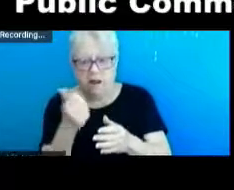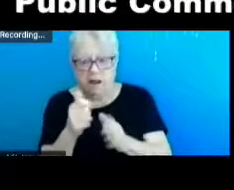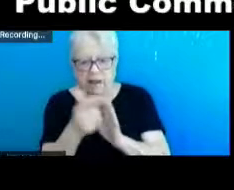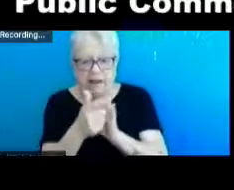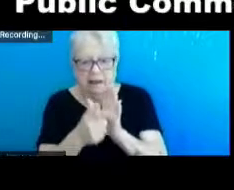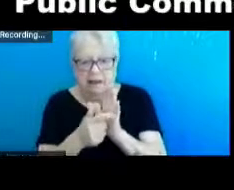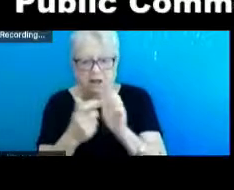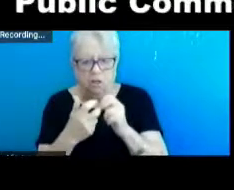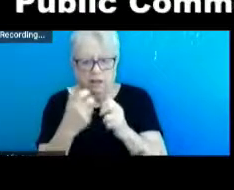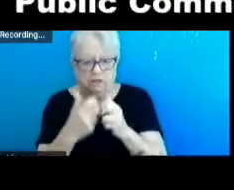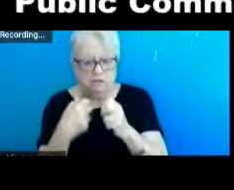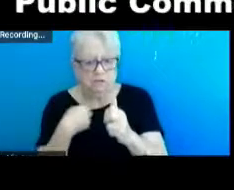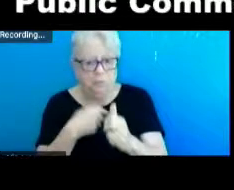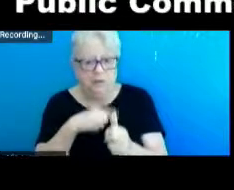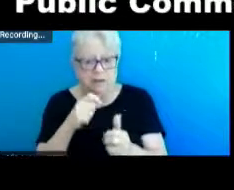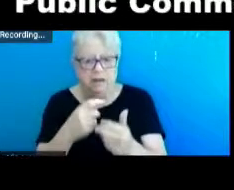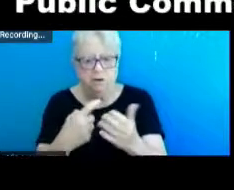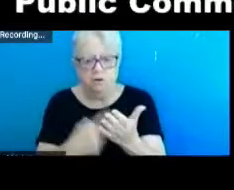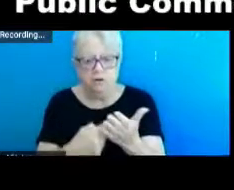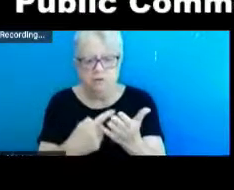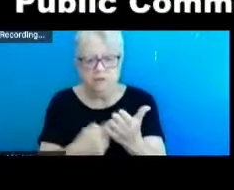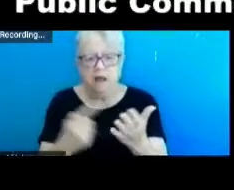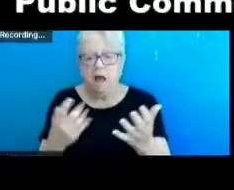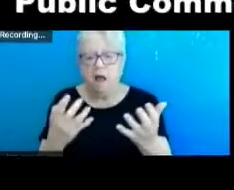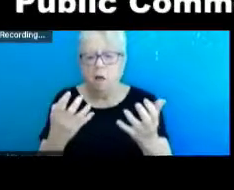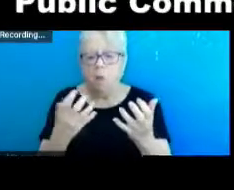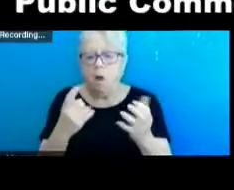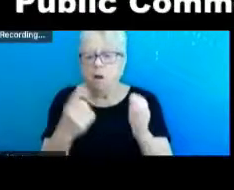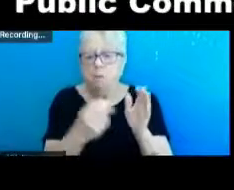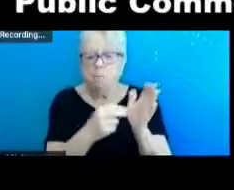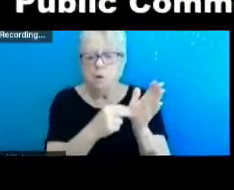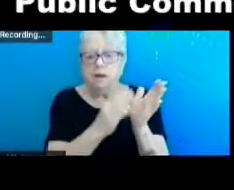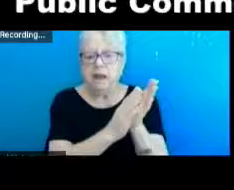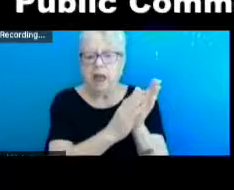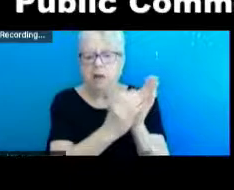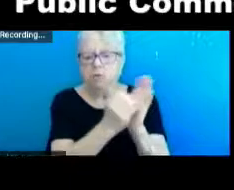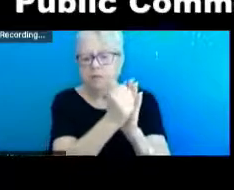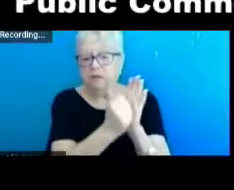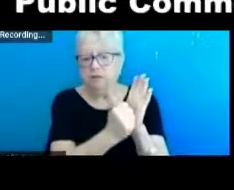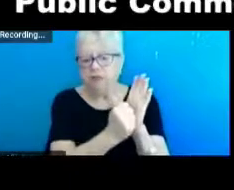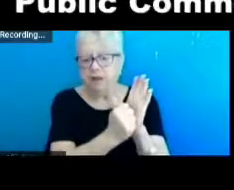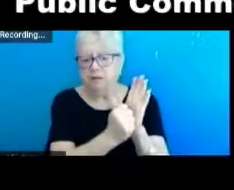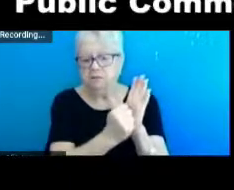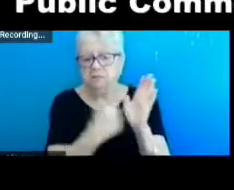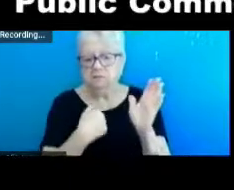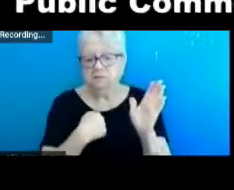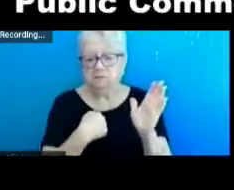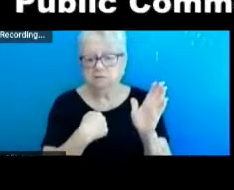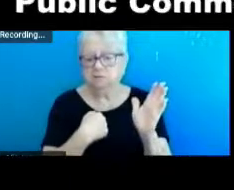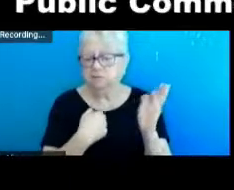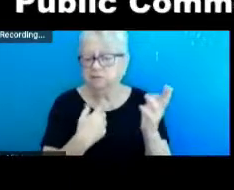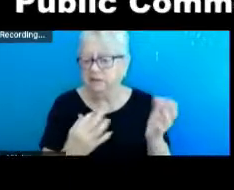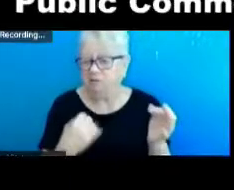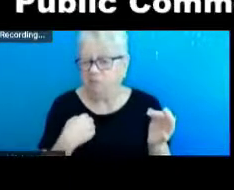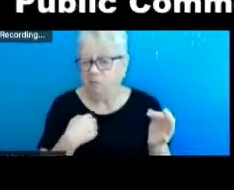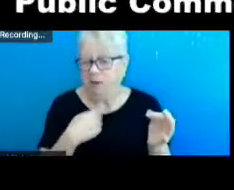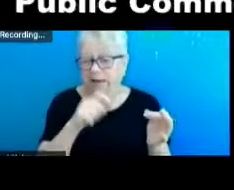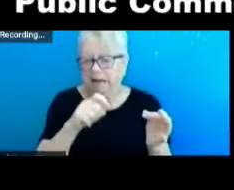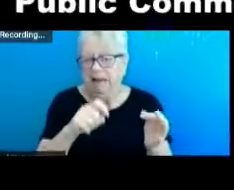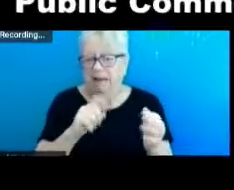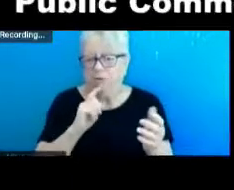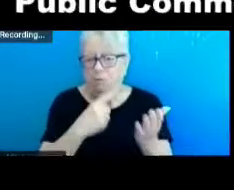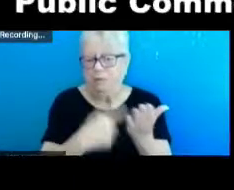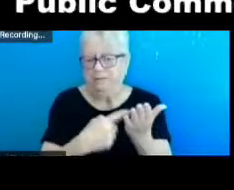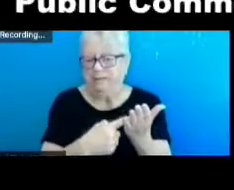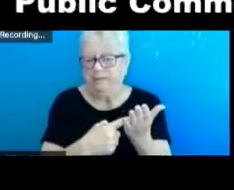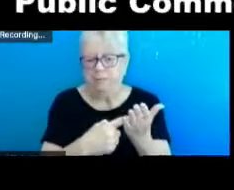anything. No, and I just wanted to have that agendized in case we needed to discuss that, but I'm not foreseeing any particular one